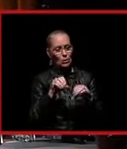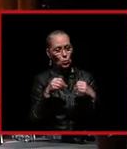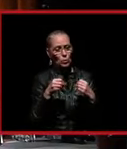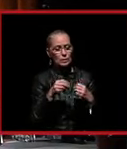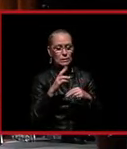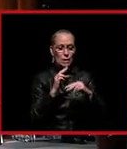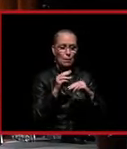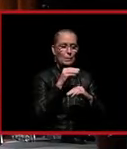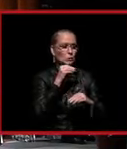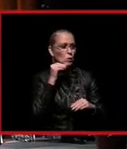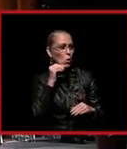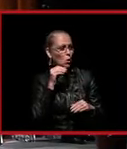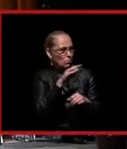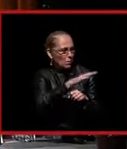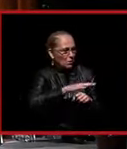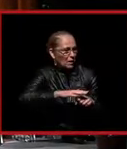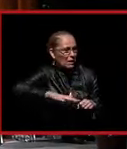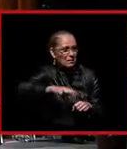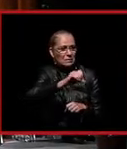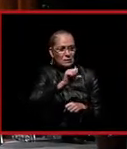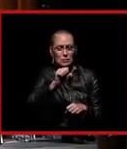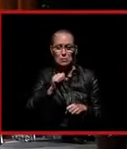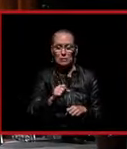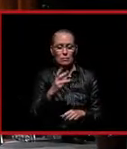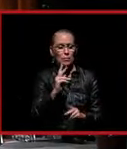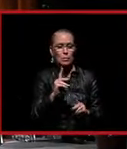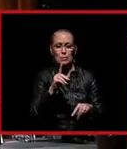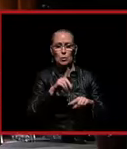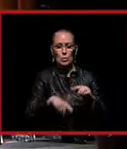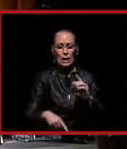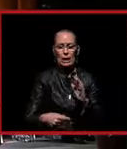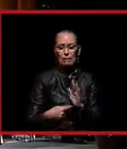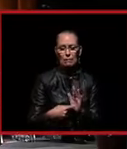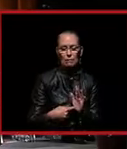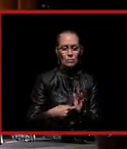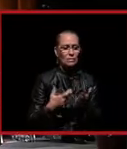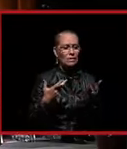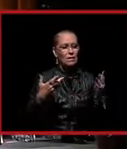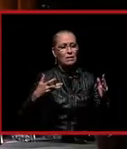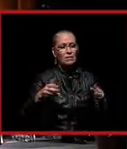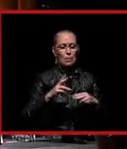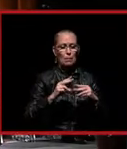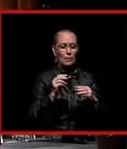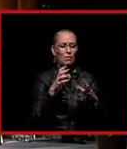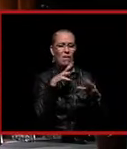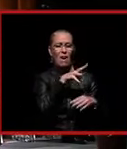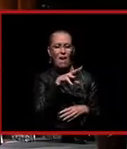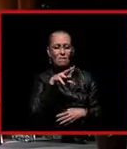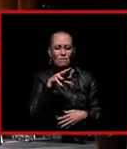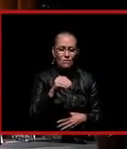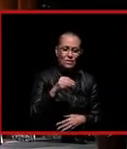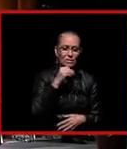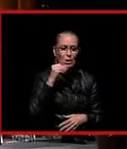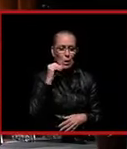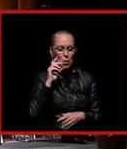area for those who cannot afford them, has completed over 50 homes since it began.